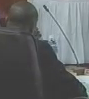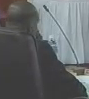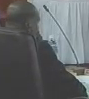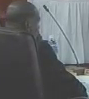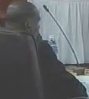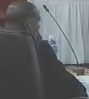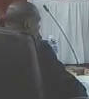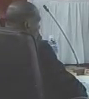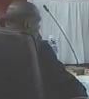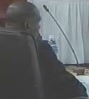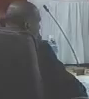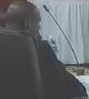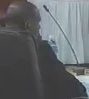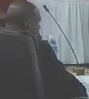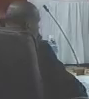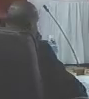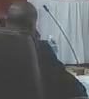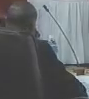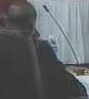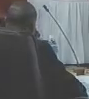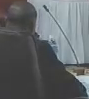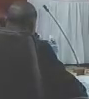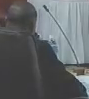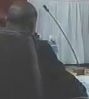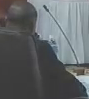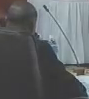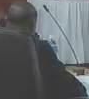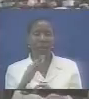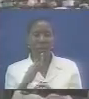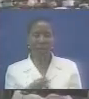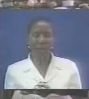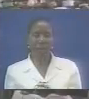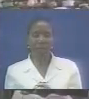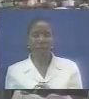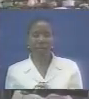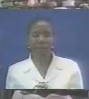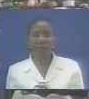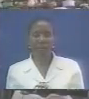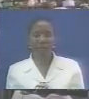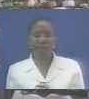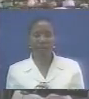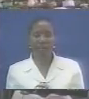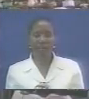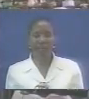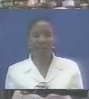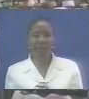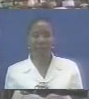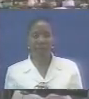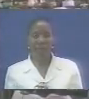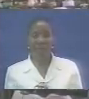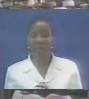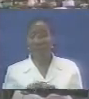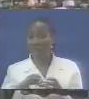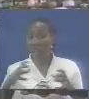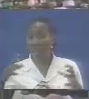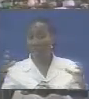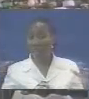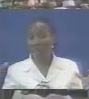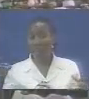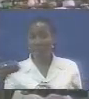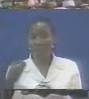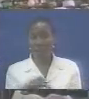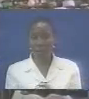,243,194. He spoke of the five largest areas of